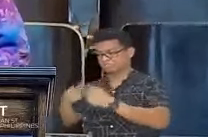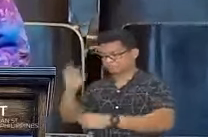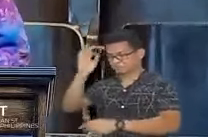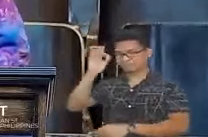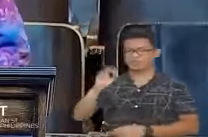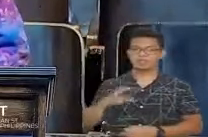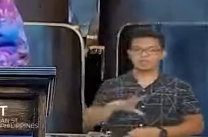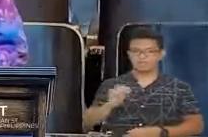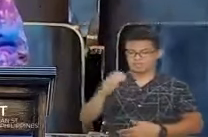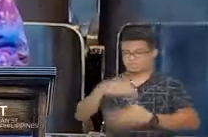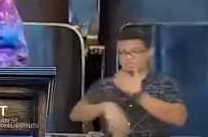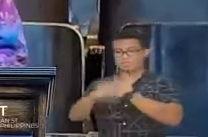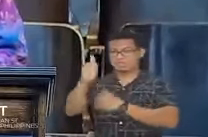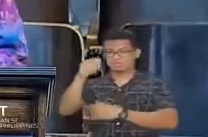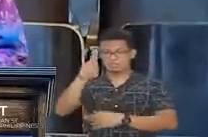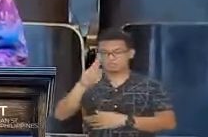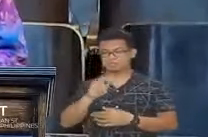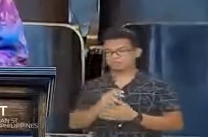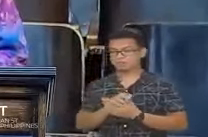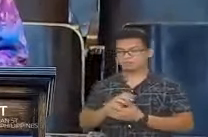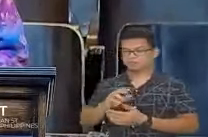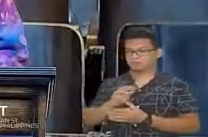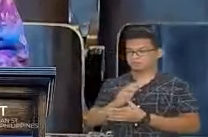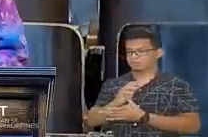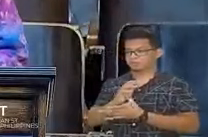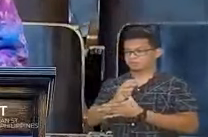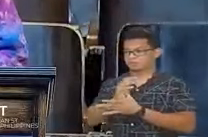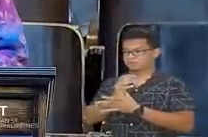somebody said to me one day, you know, in Australia,